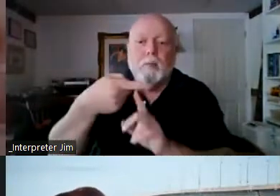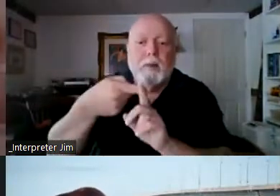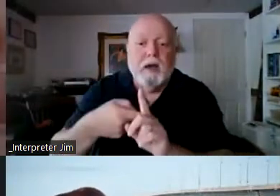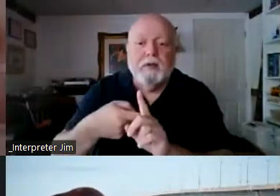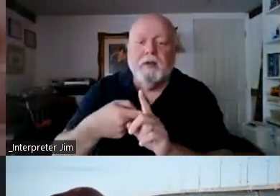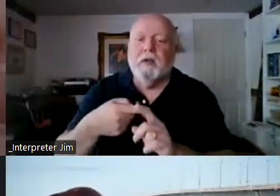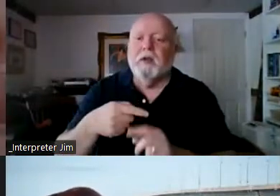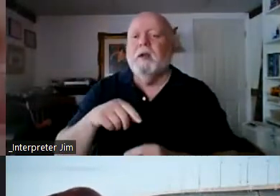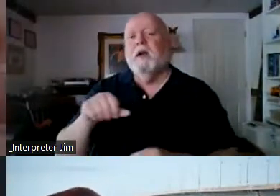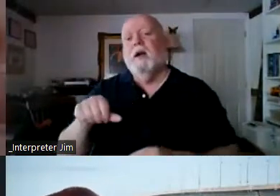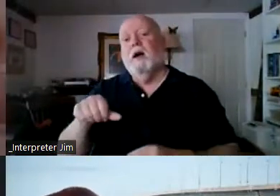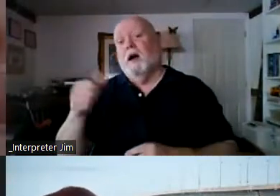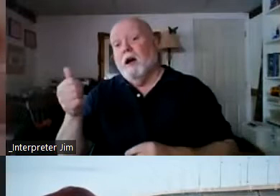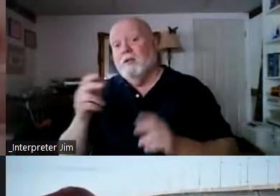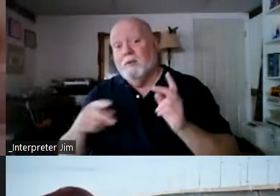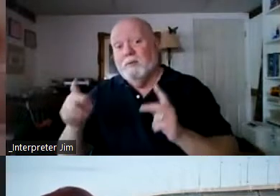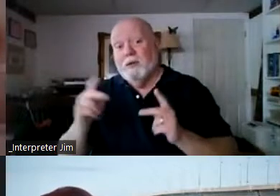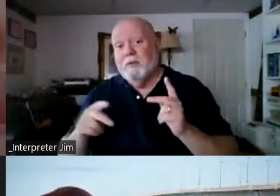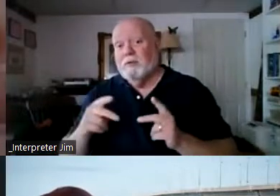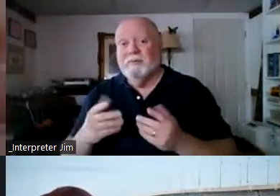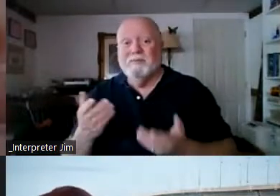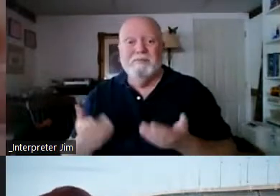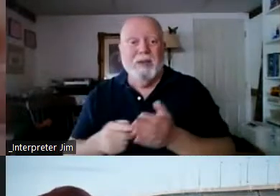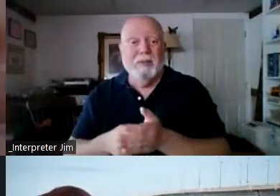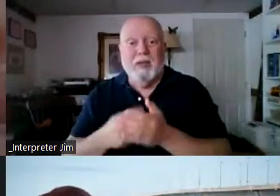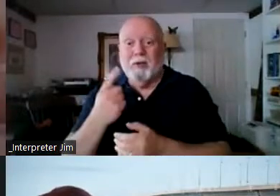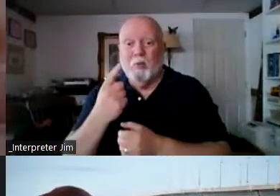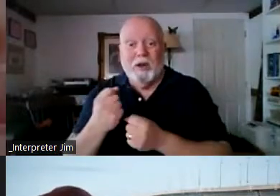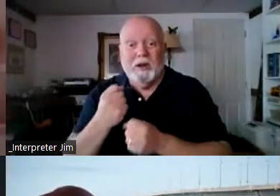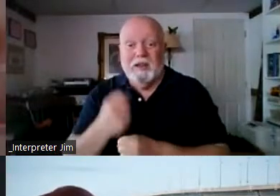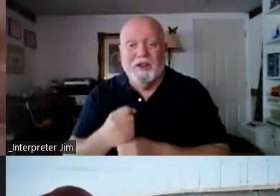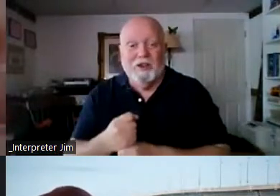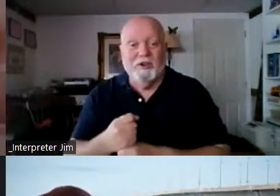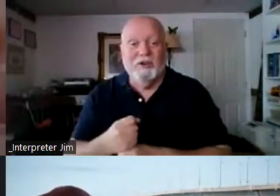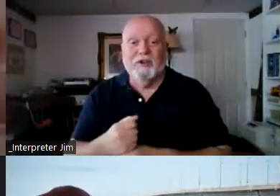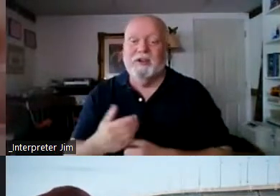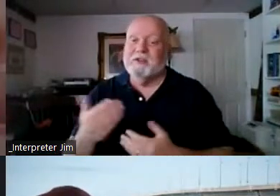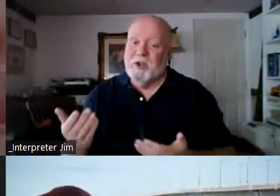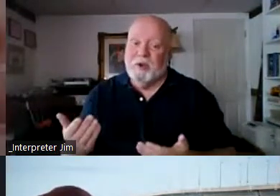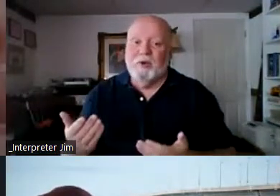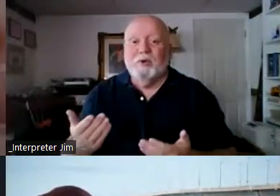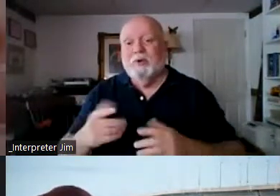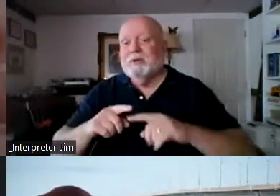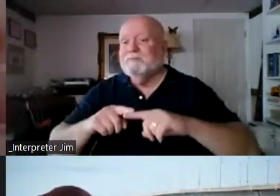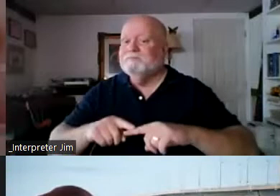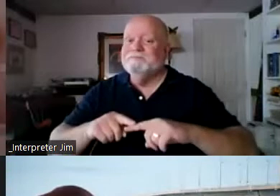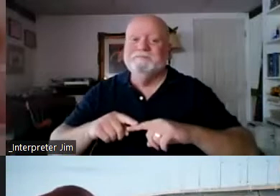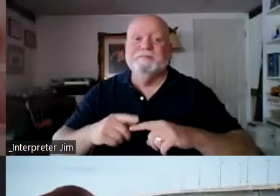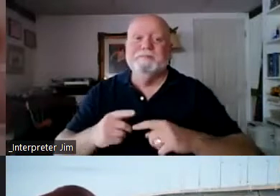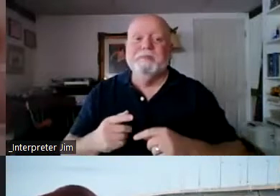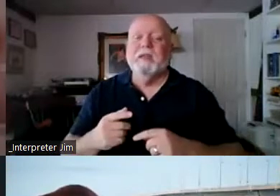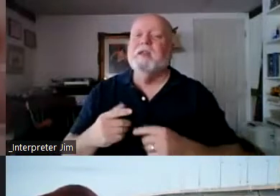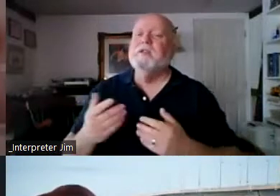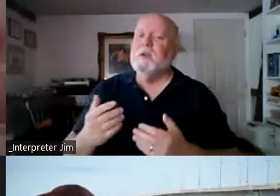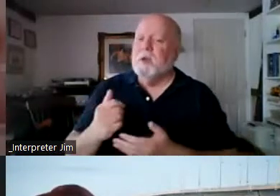can be a year. It can be months and months and months and months. So I think helping people